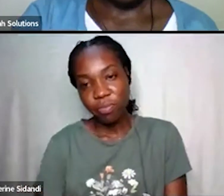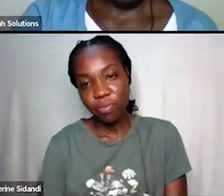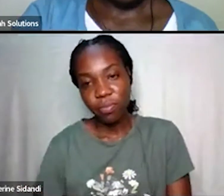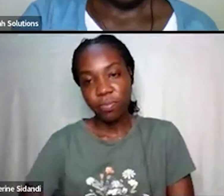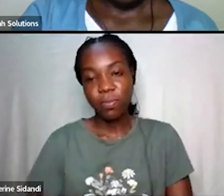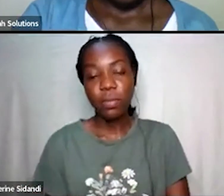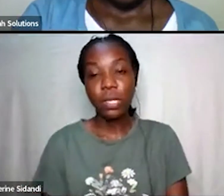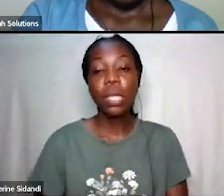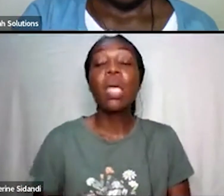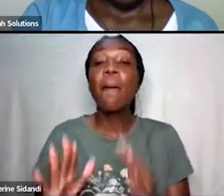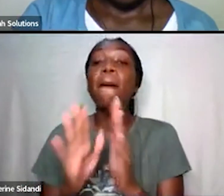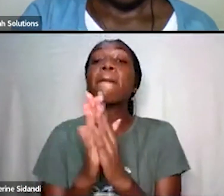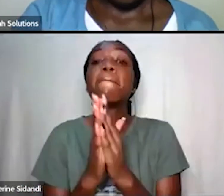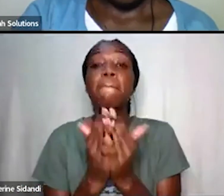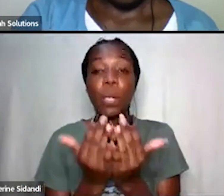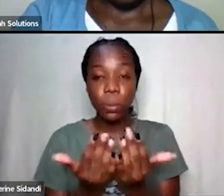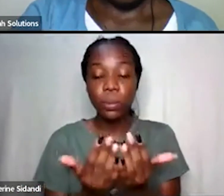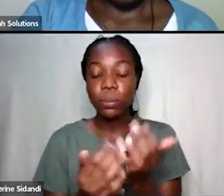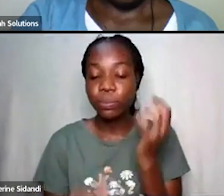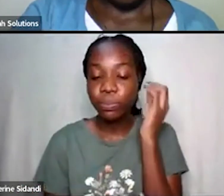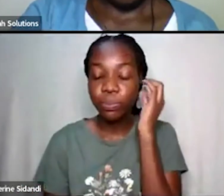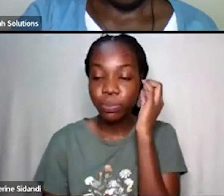This book is a small